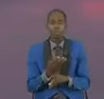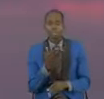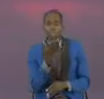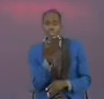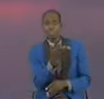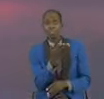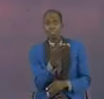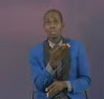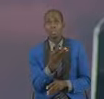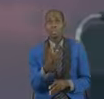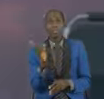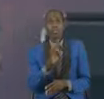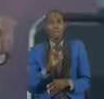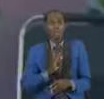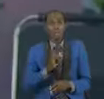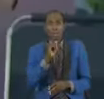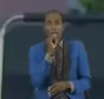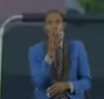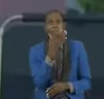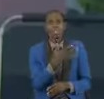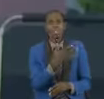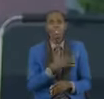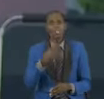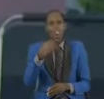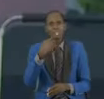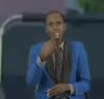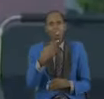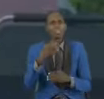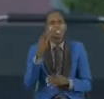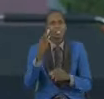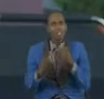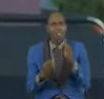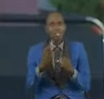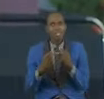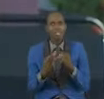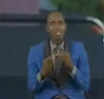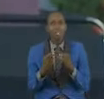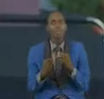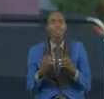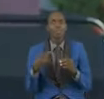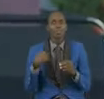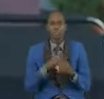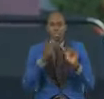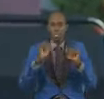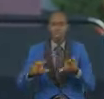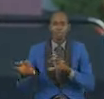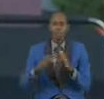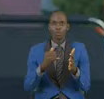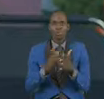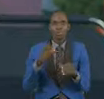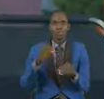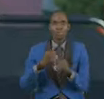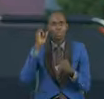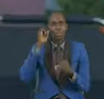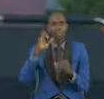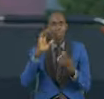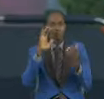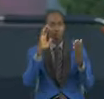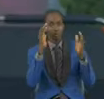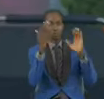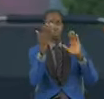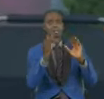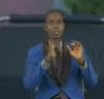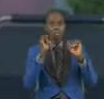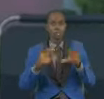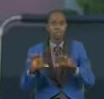presence there, and say, if we can do it in his presence, we can do it in his absence. Maybe you